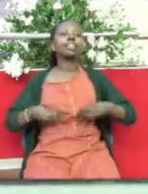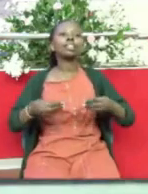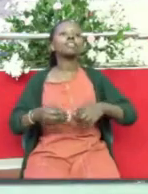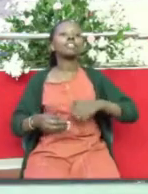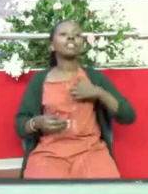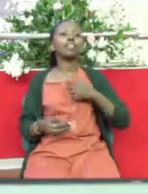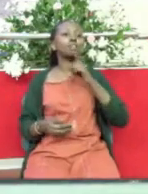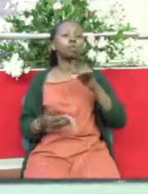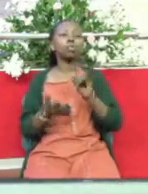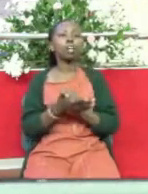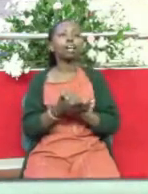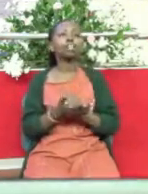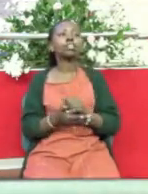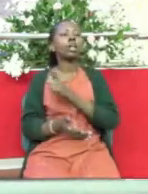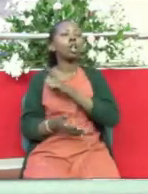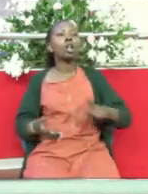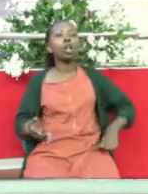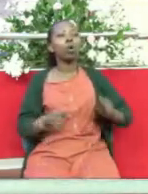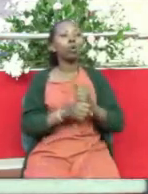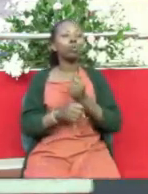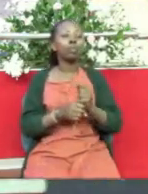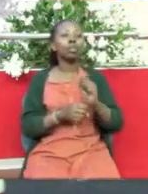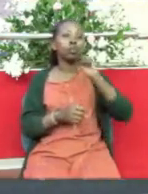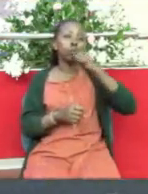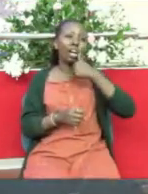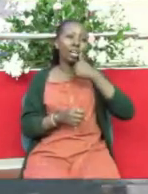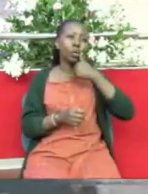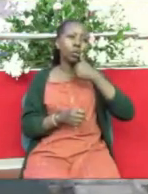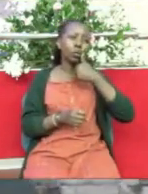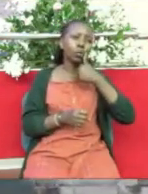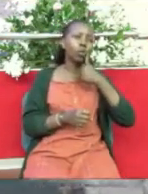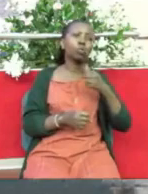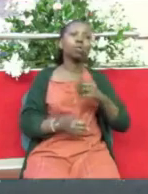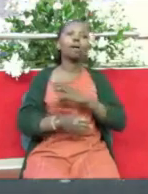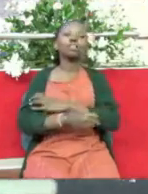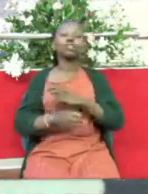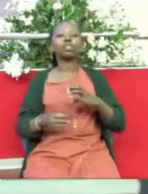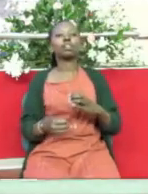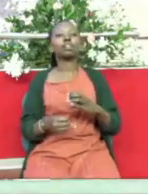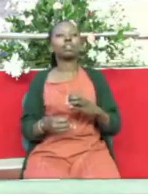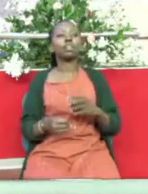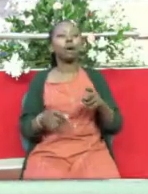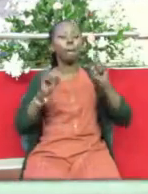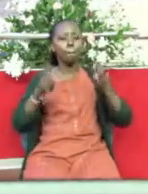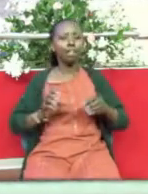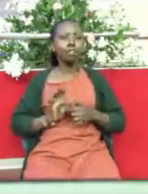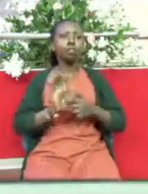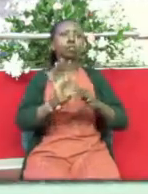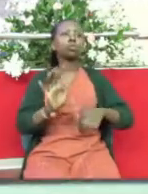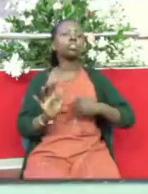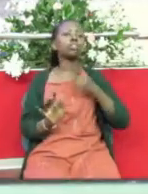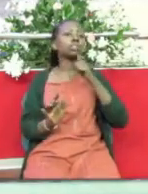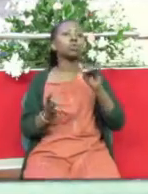a new threshing sledge. Lakini lazima upatikane ili Mungu akufanye chombo kipya cha kupuria. You need to avail yourself so that the Lord